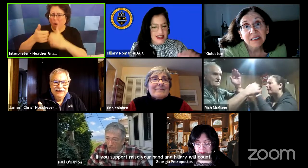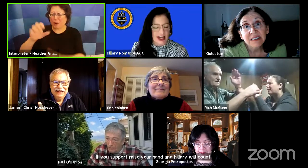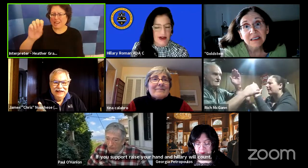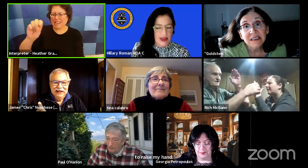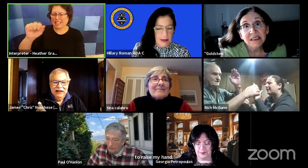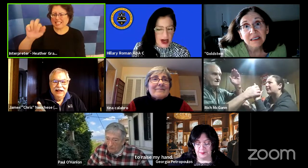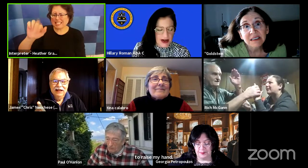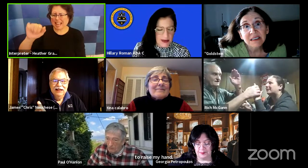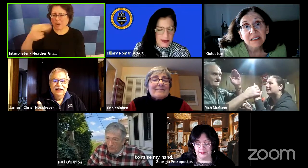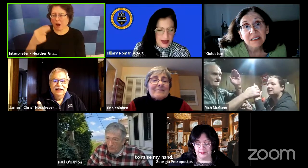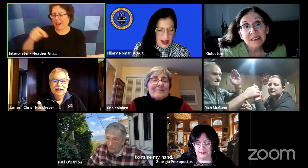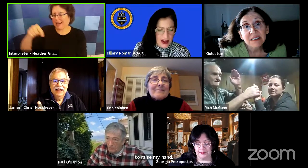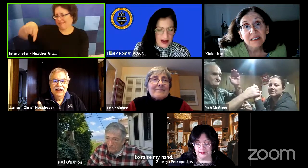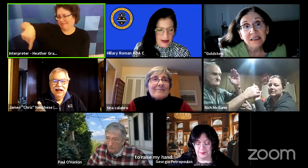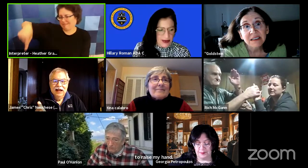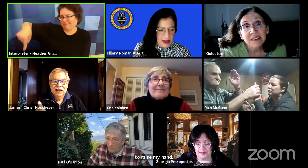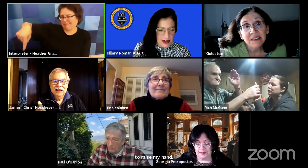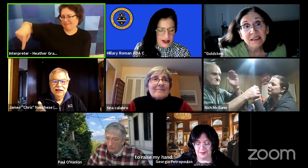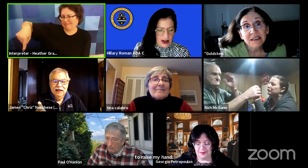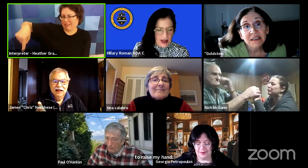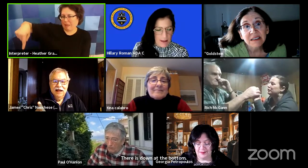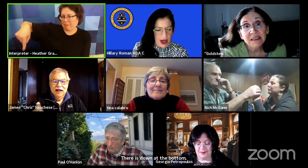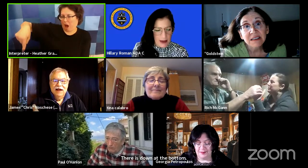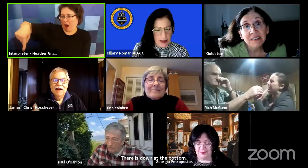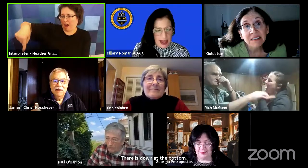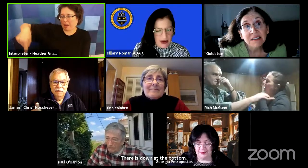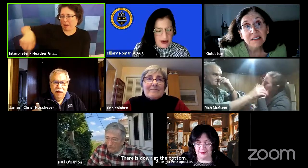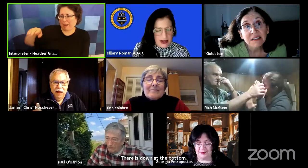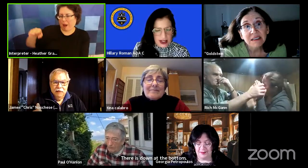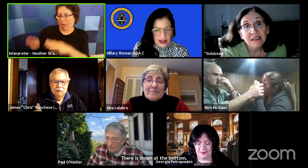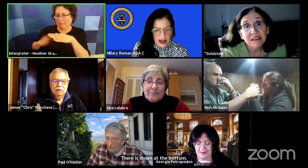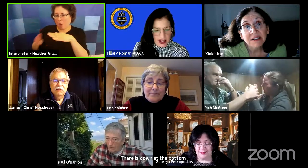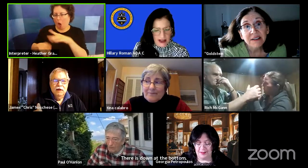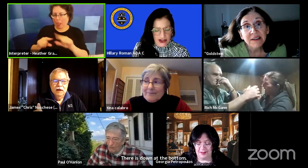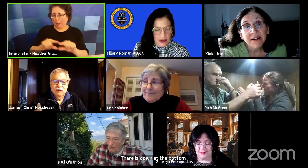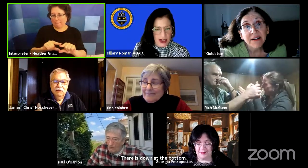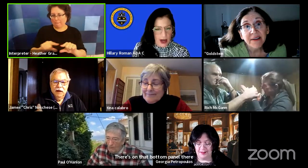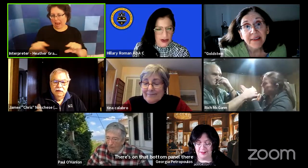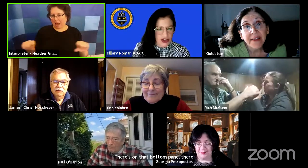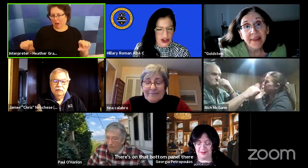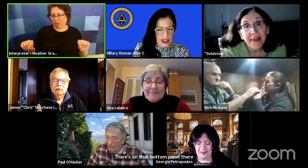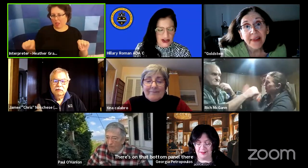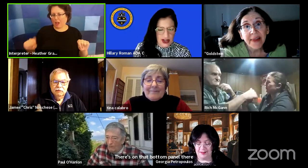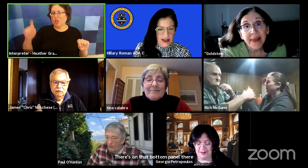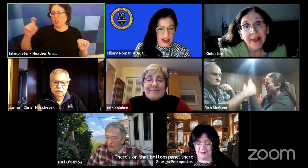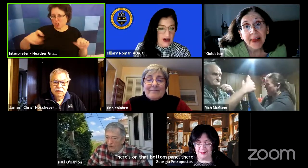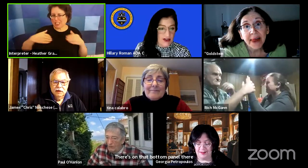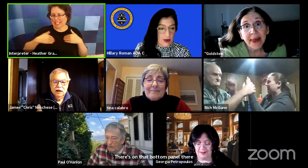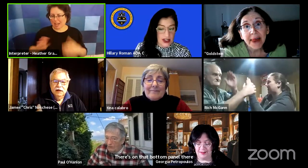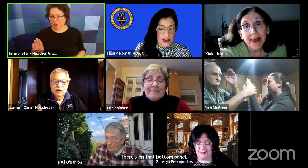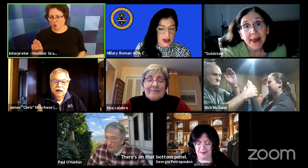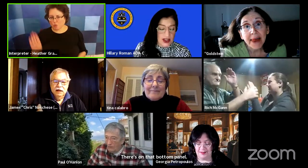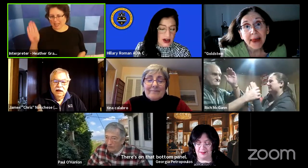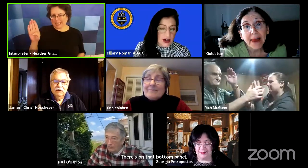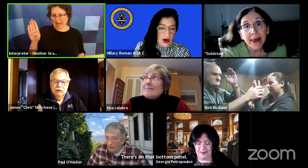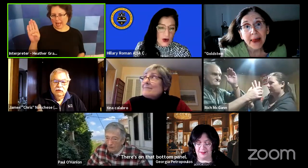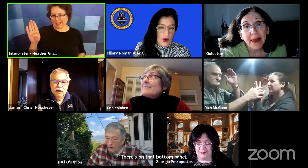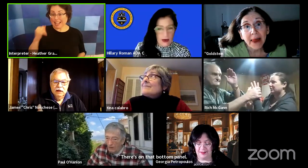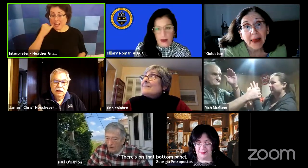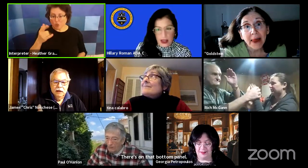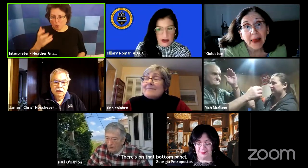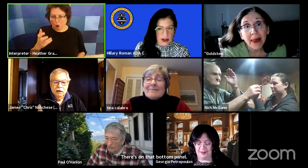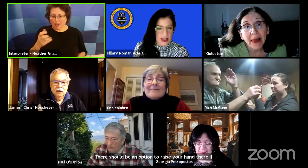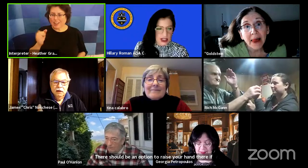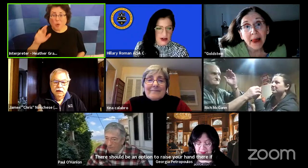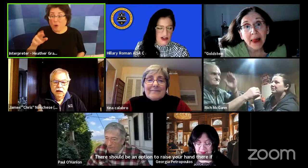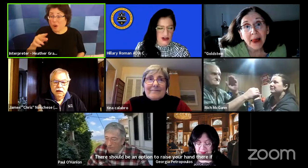Sarah, it's down at the bottom. There's on that bottom panel, there should be an option to raise your hand there if you want to do it there, or